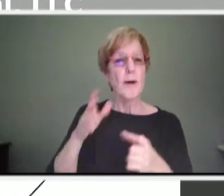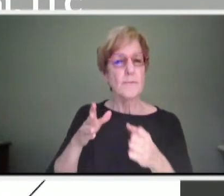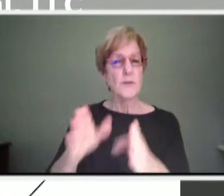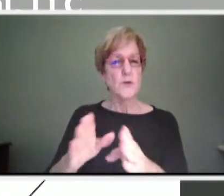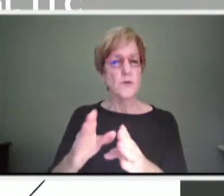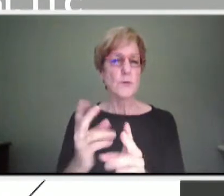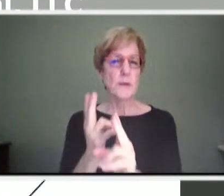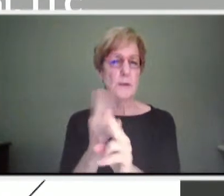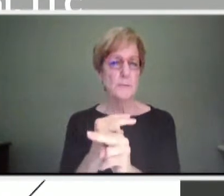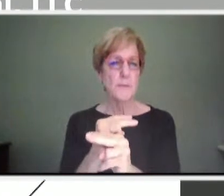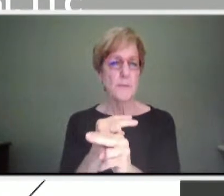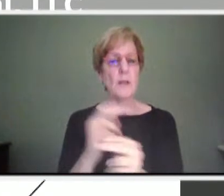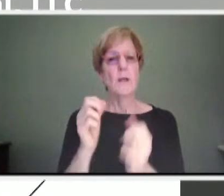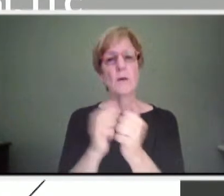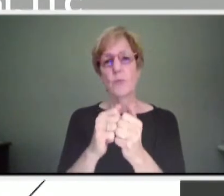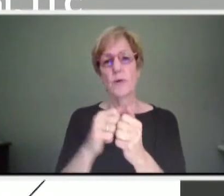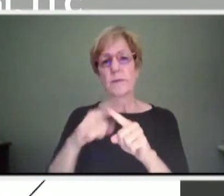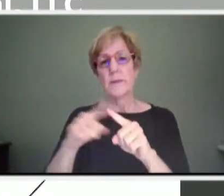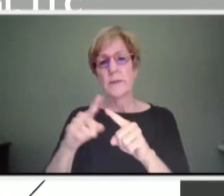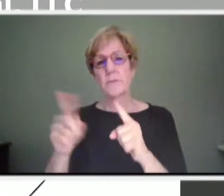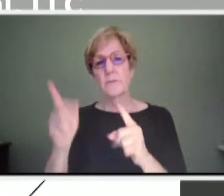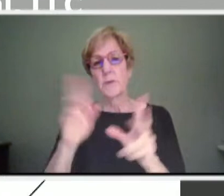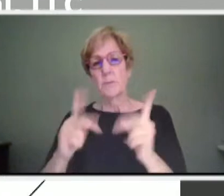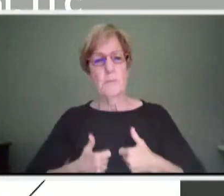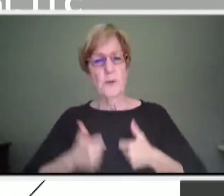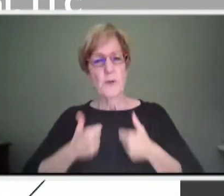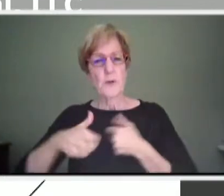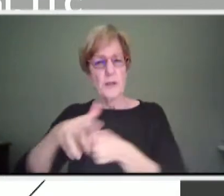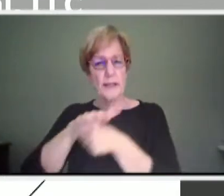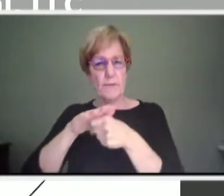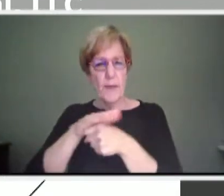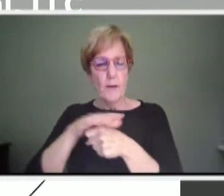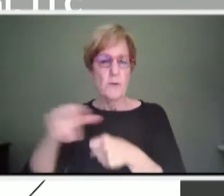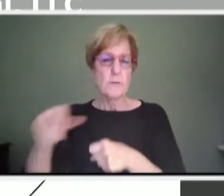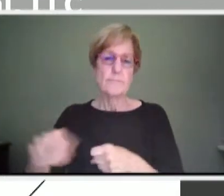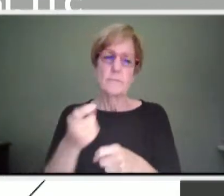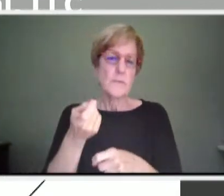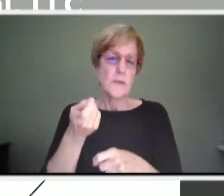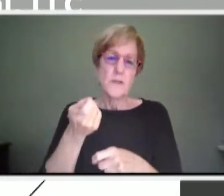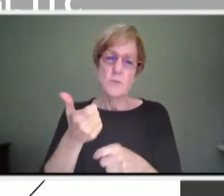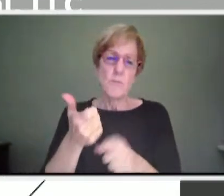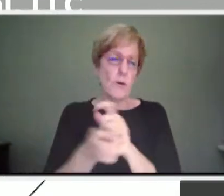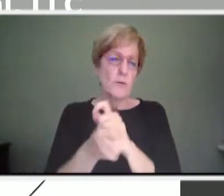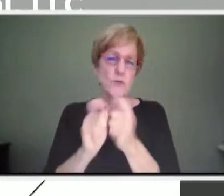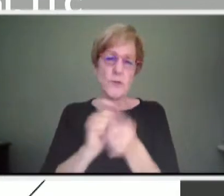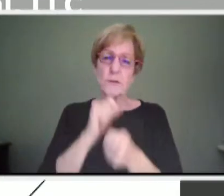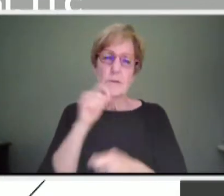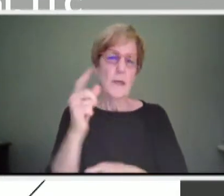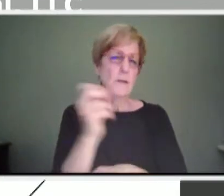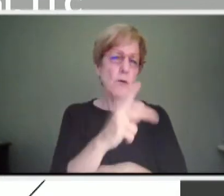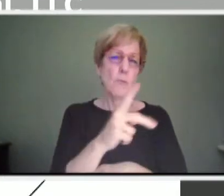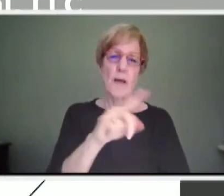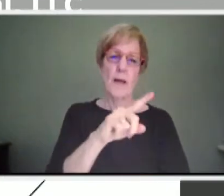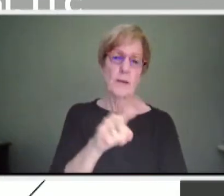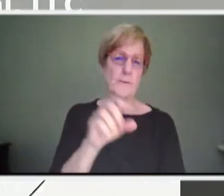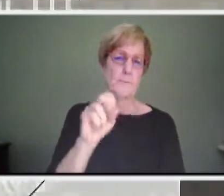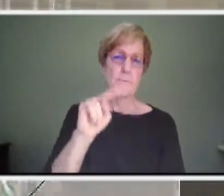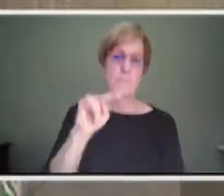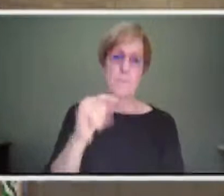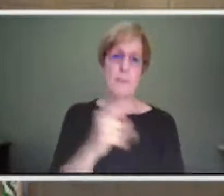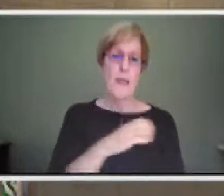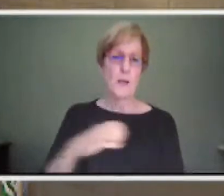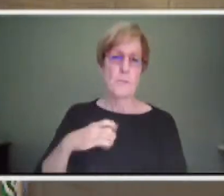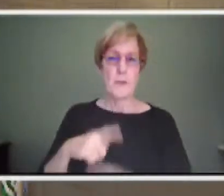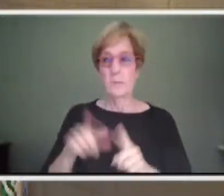those adjacent property owners. So minor change. Staff doesn't feel it needs to go back to zoning committee, but we'll leave that to y'all's discretion. Thank